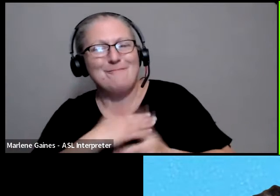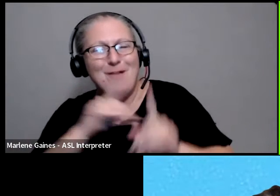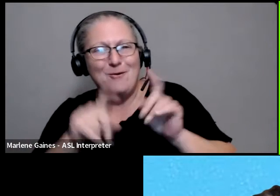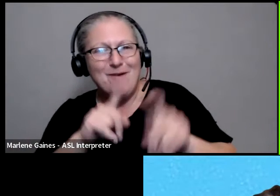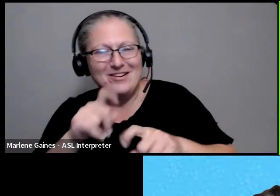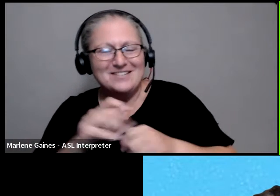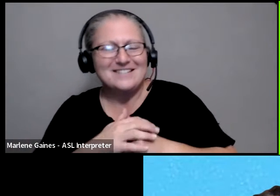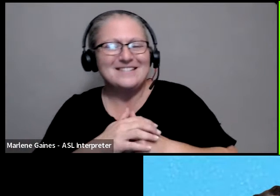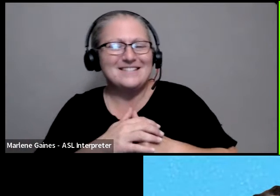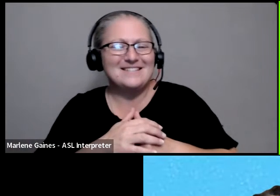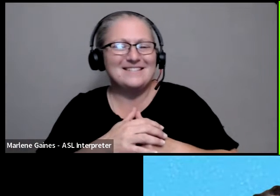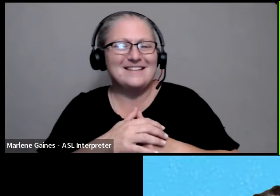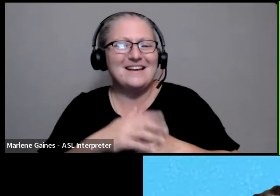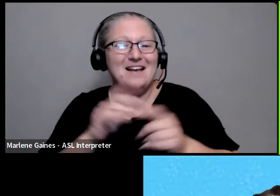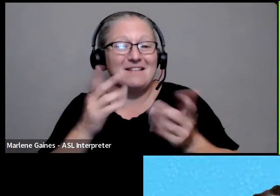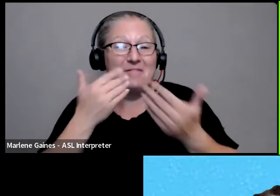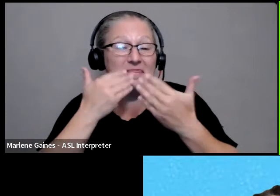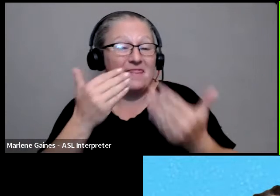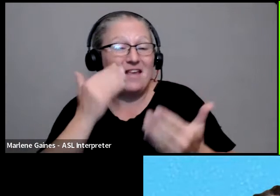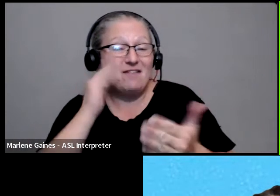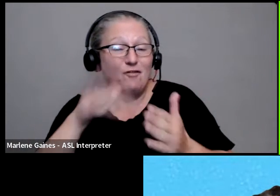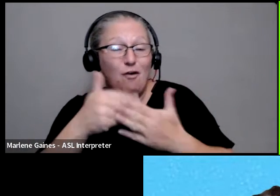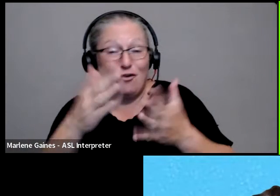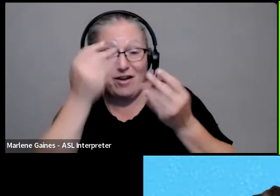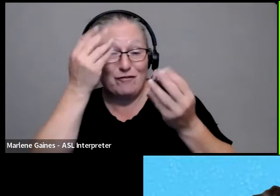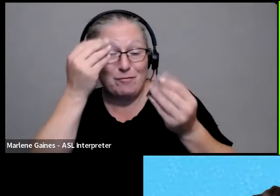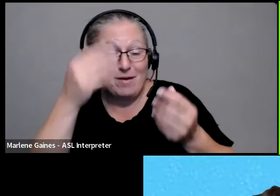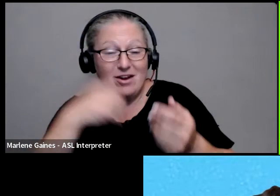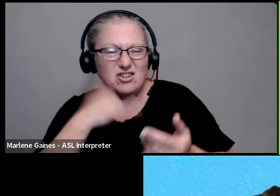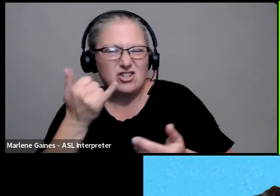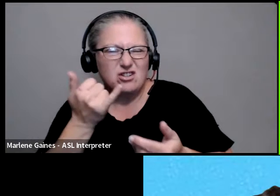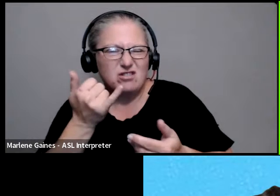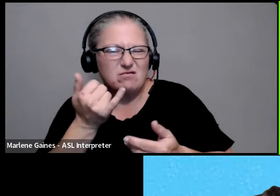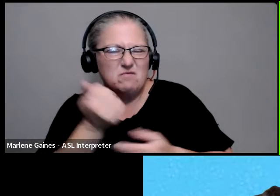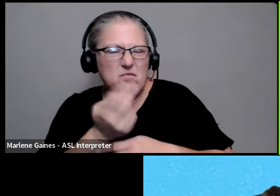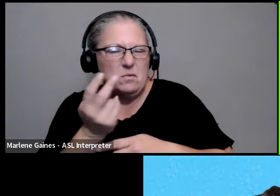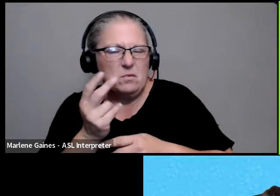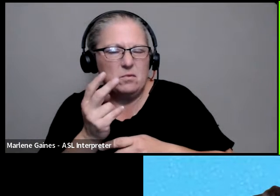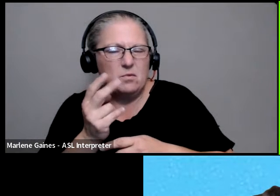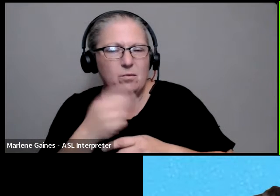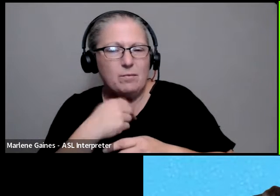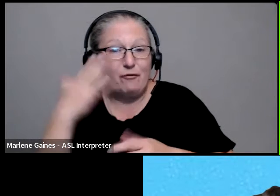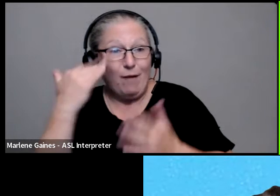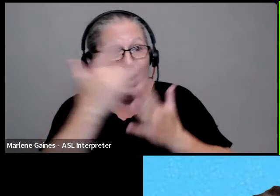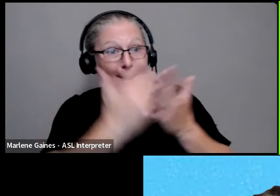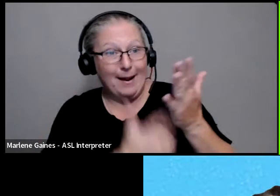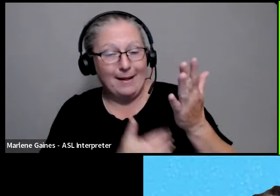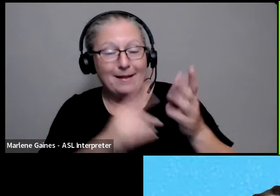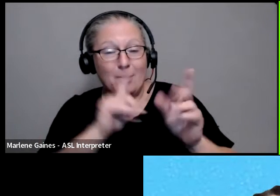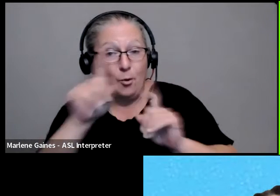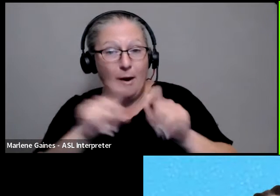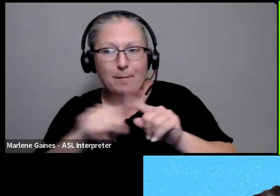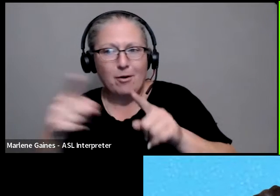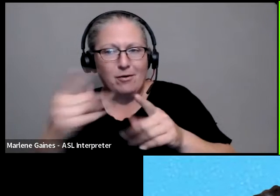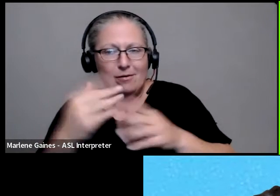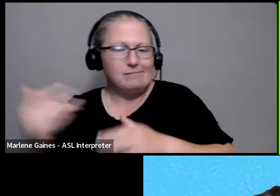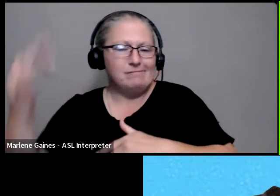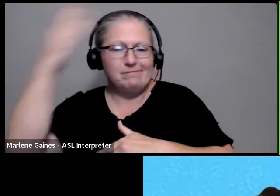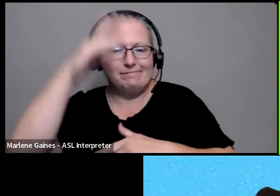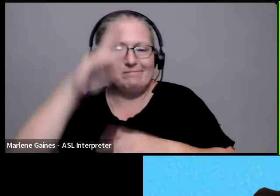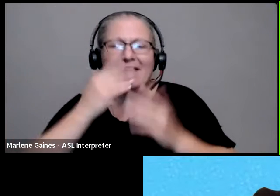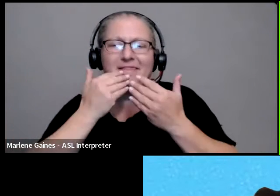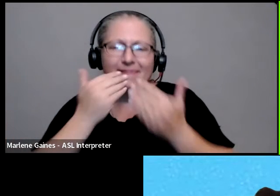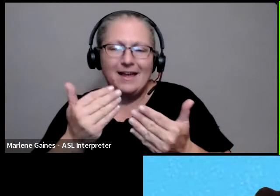all my questions and concerns. Thank you for all the information. I'll just ask a couple of things, but I had a whole list, but you went above and beyond. So thank you so much